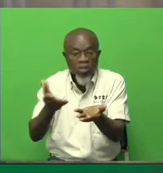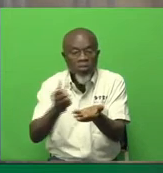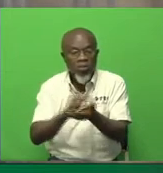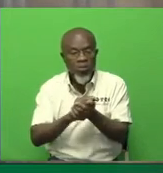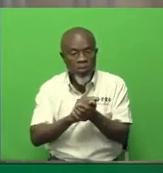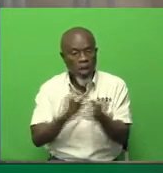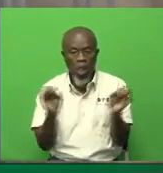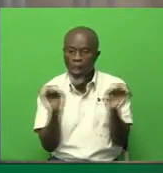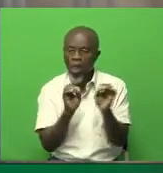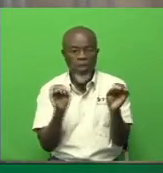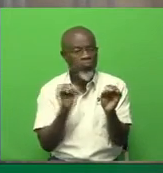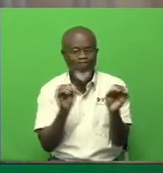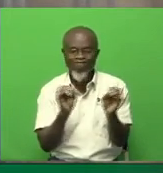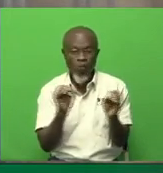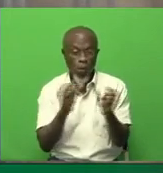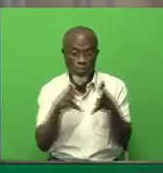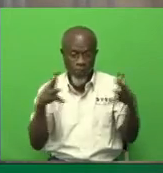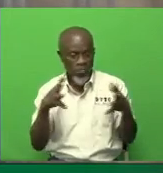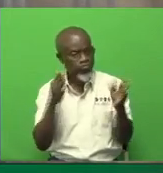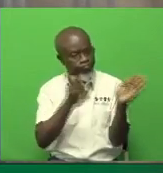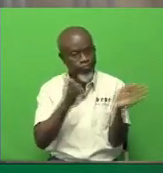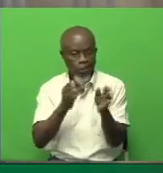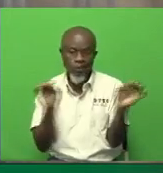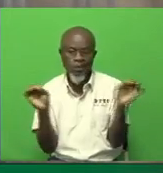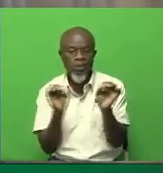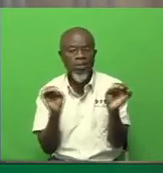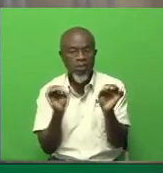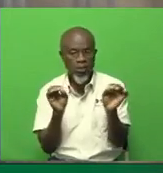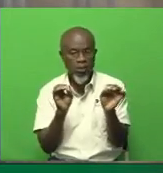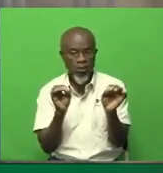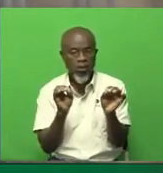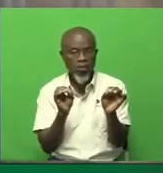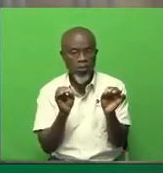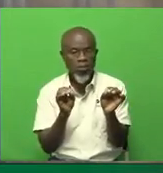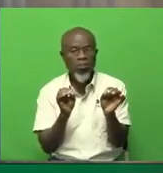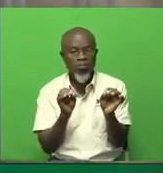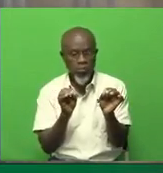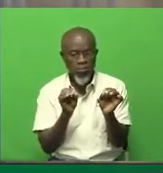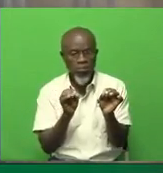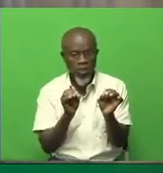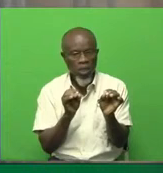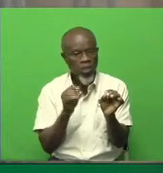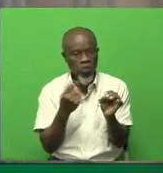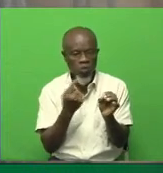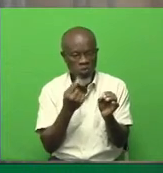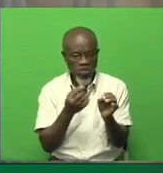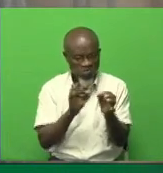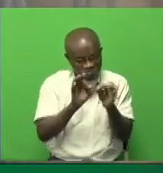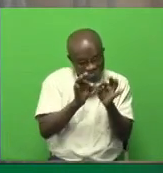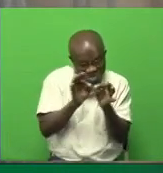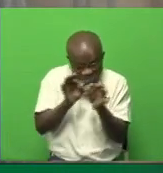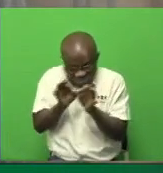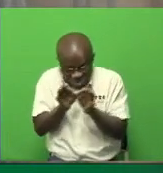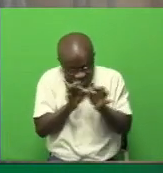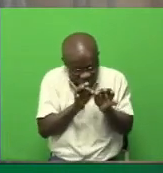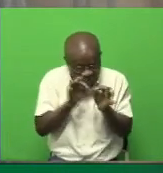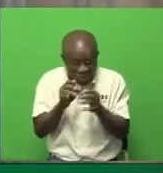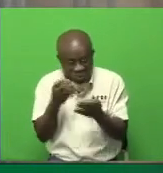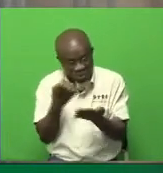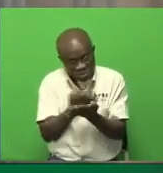for making specific sectors more competitive and digest amount to tinkering with the economy